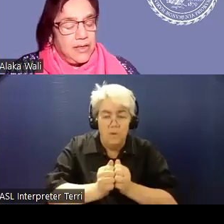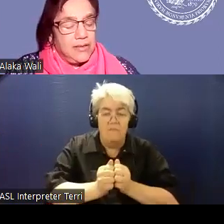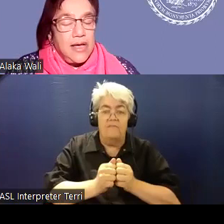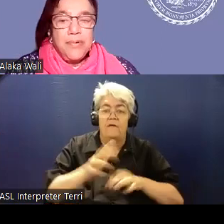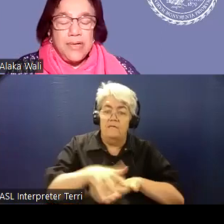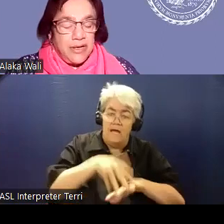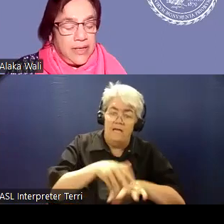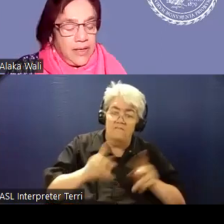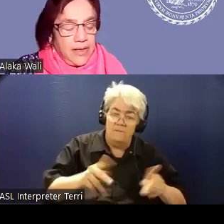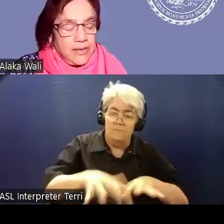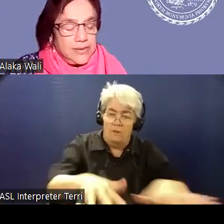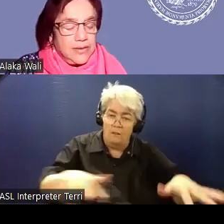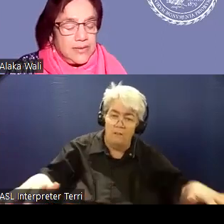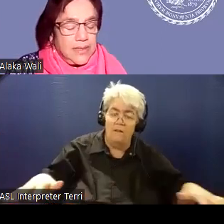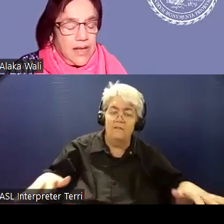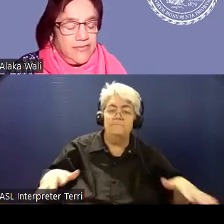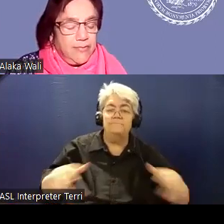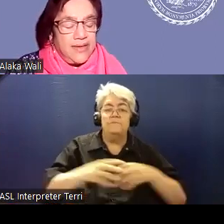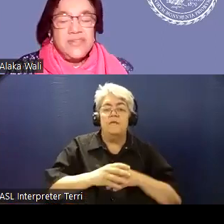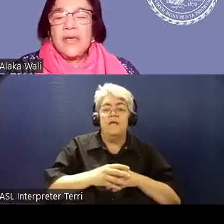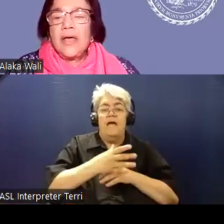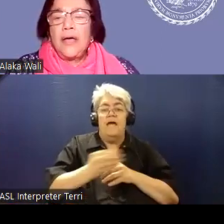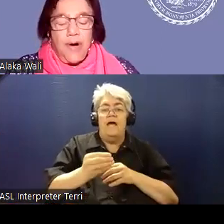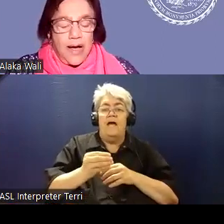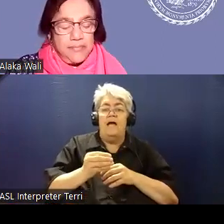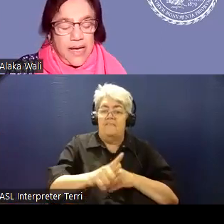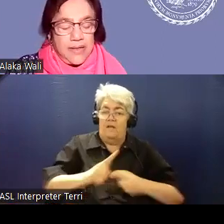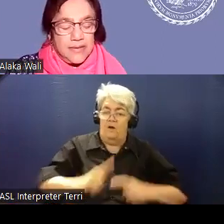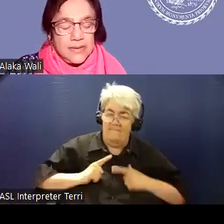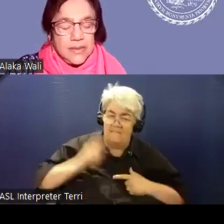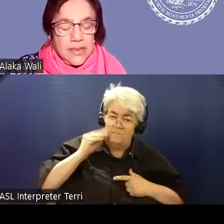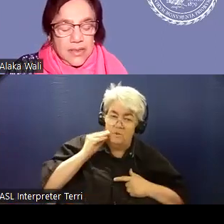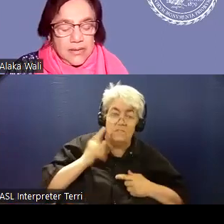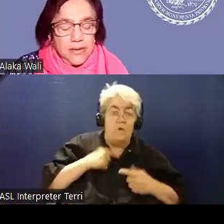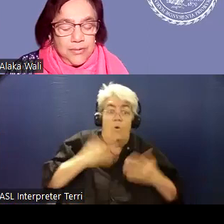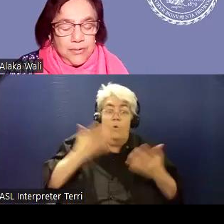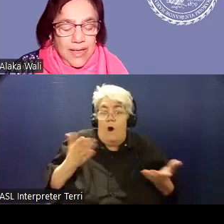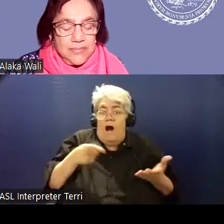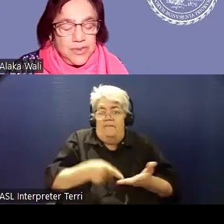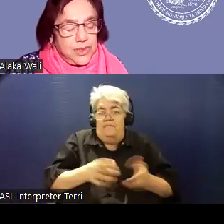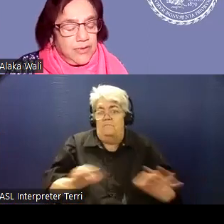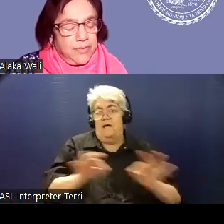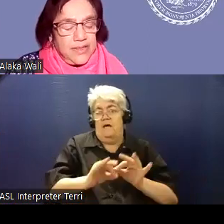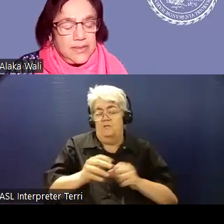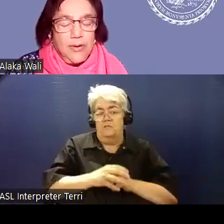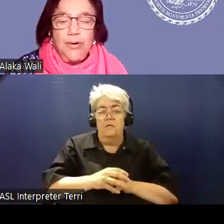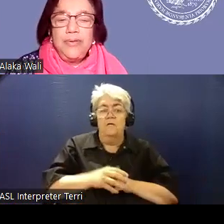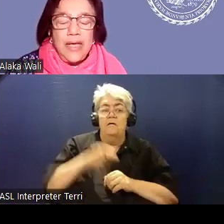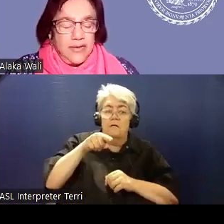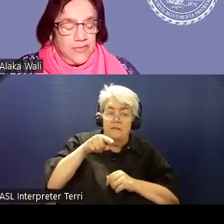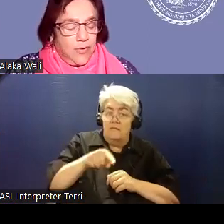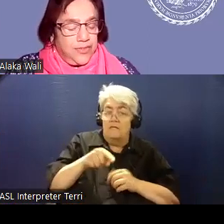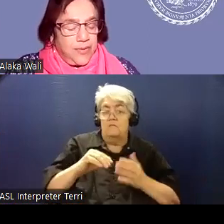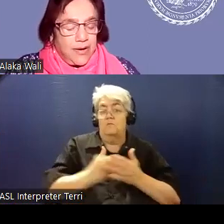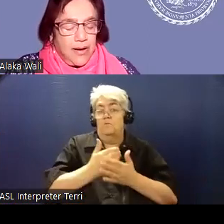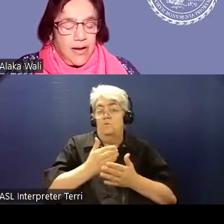American contemporary concerns and lifeways, and why it matters. The new exhibition replaced the old